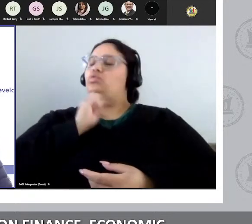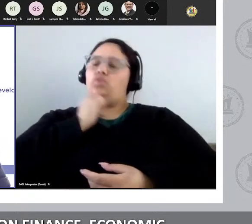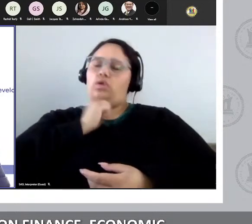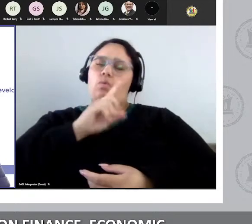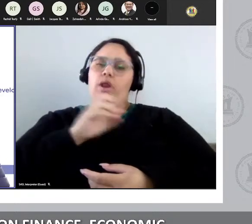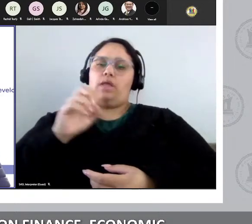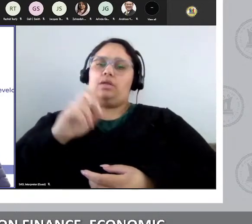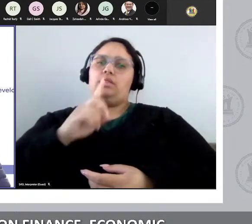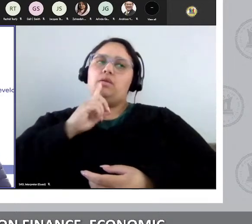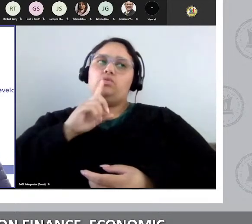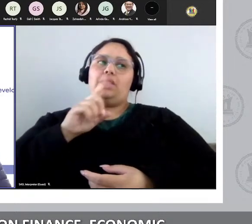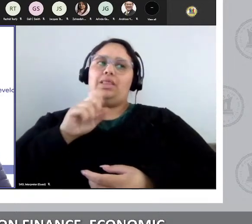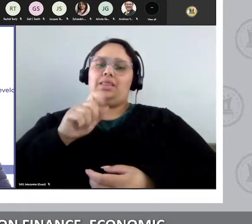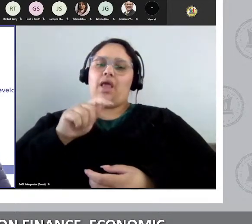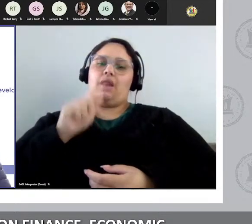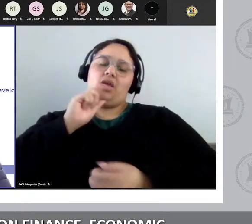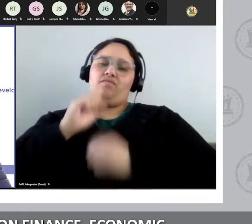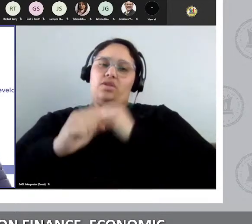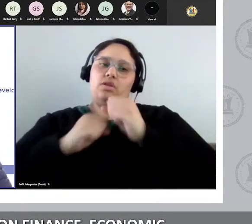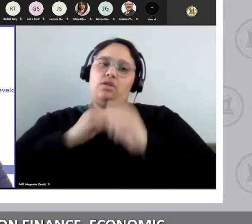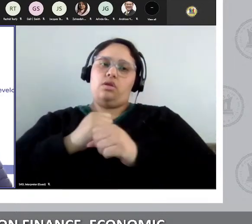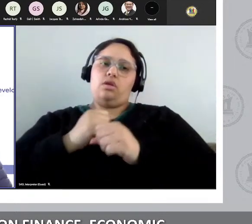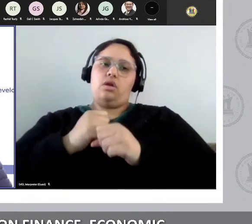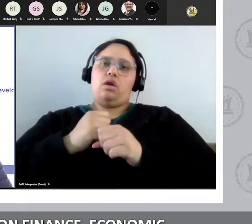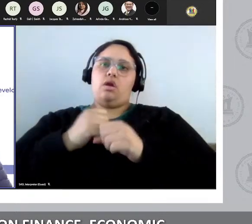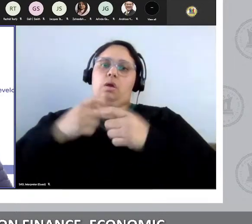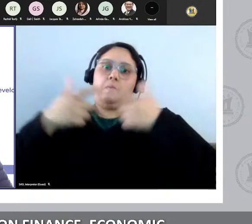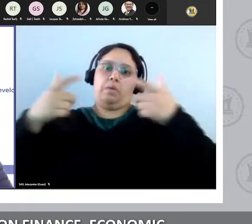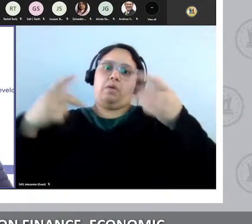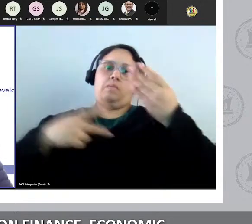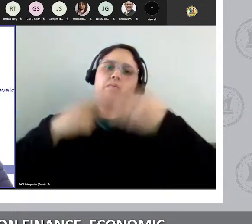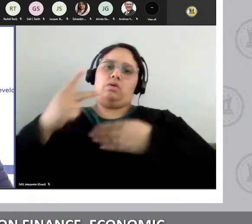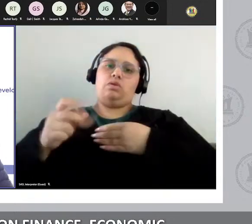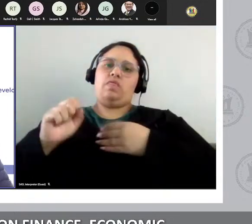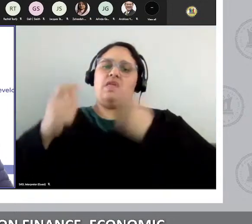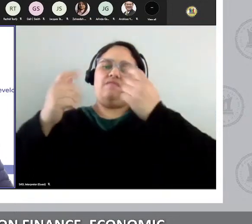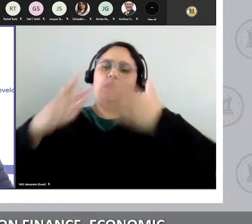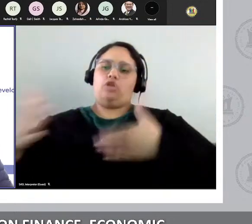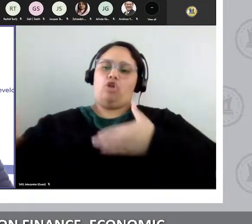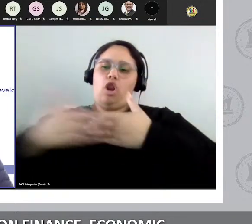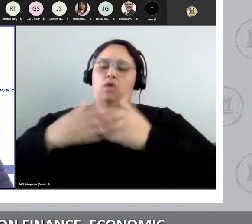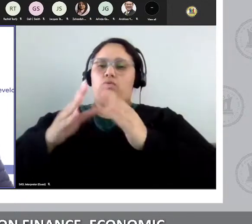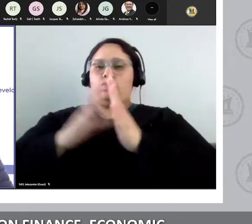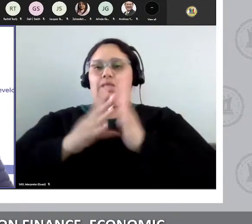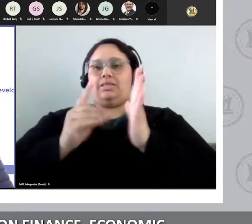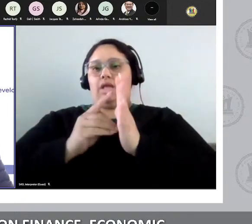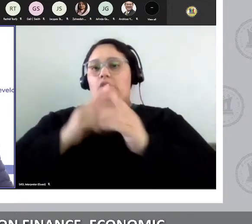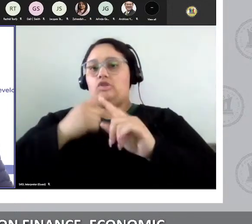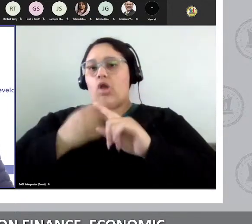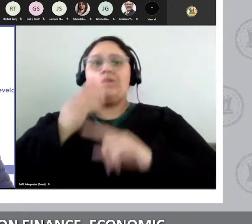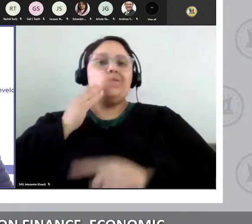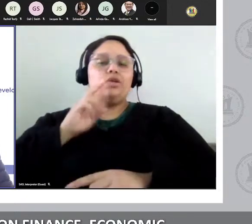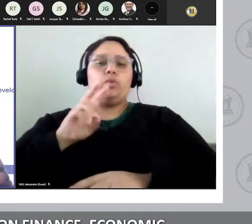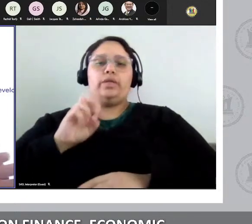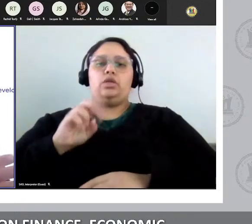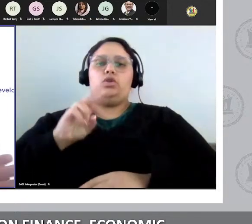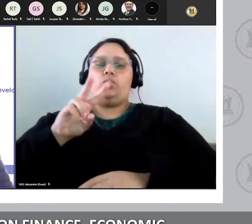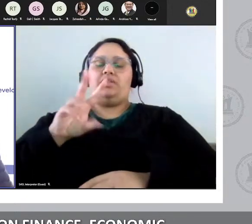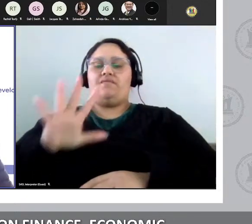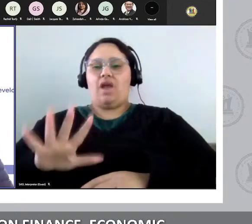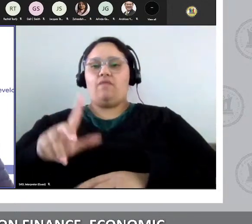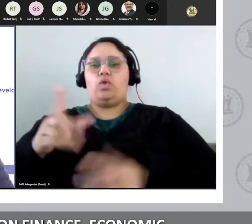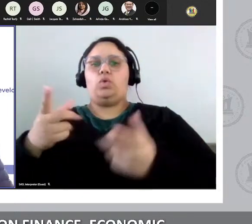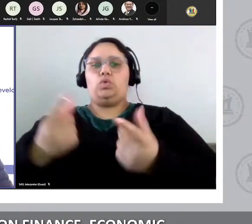100,000 ton per year order of magnitude project. Their financial close target date is 2025, so they're